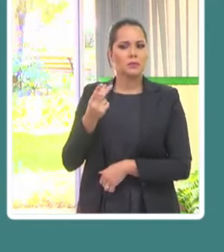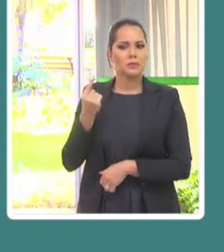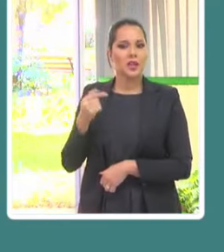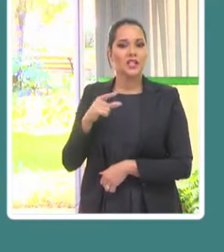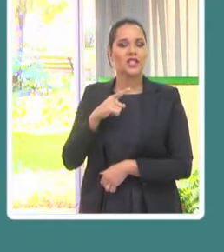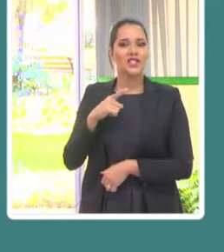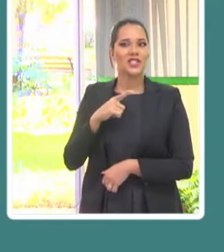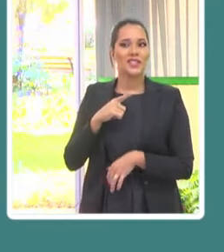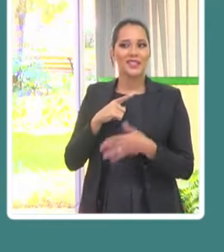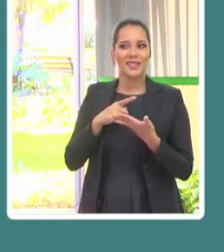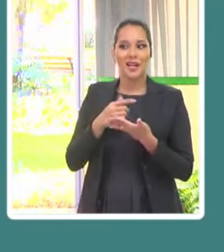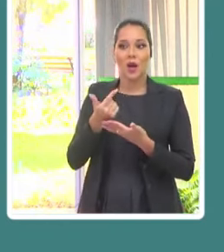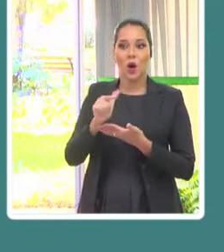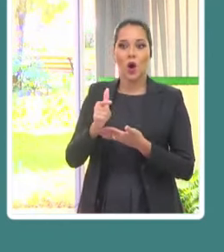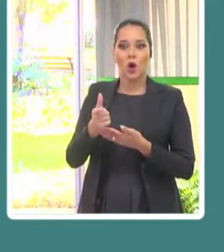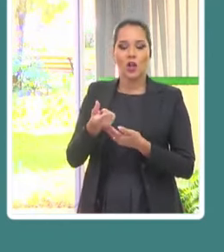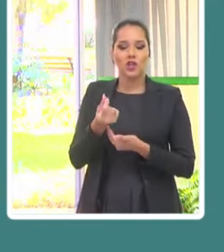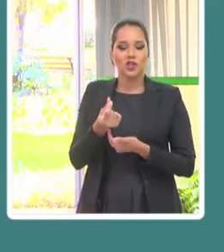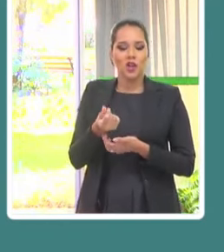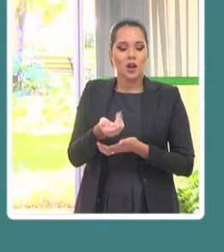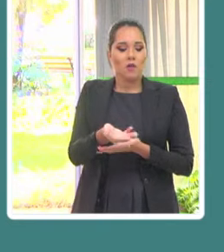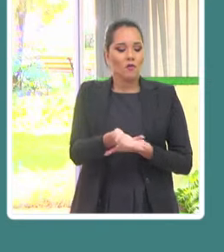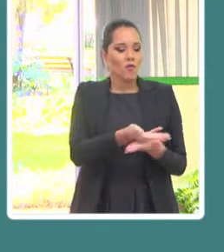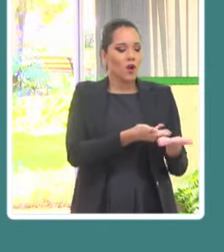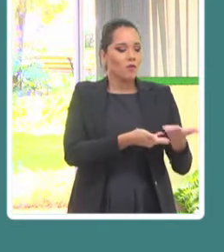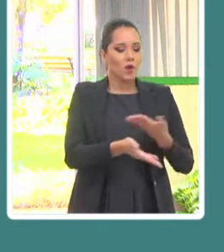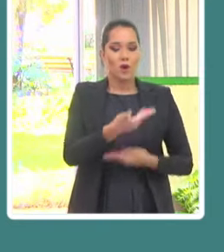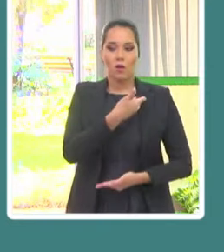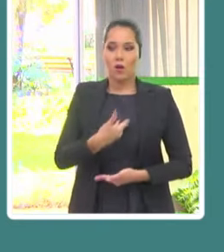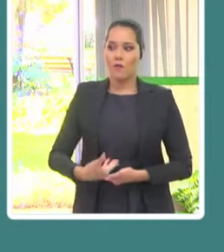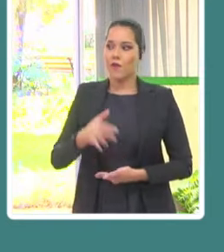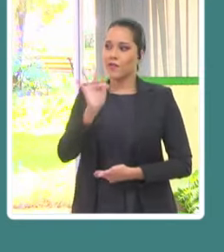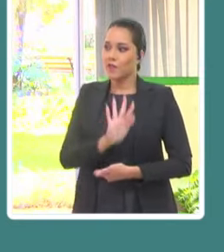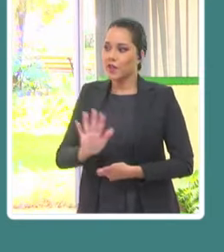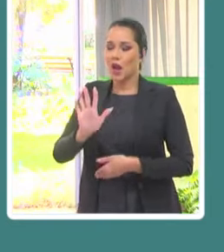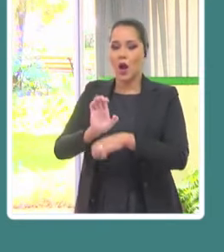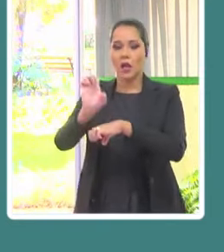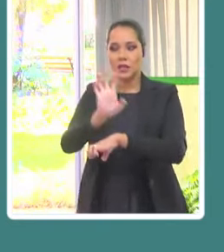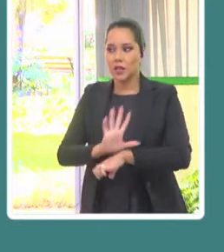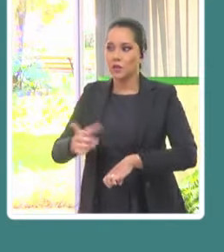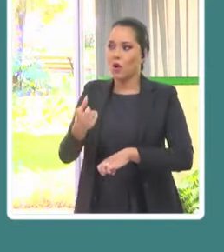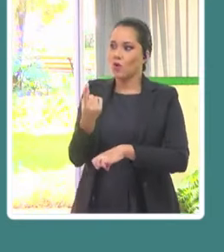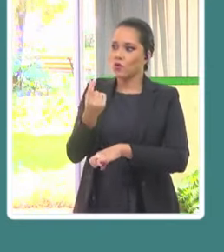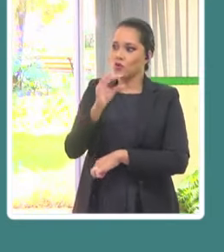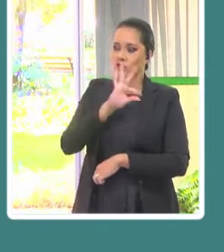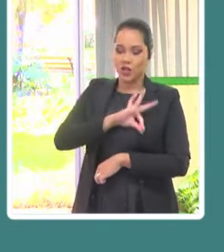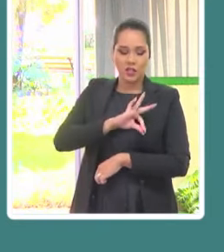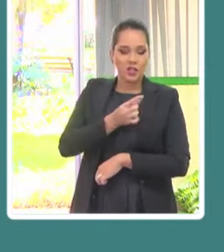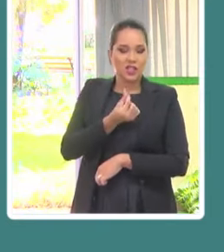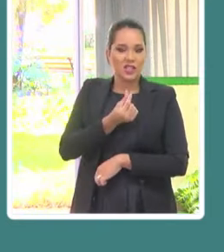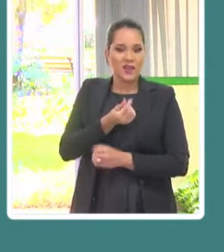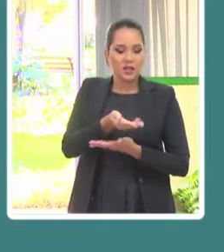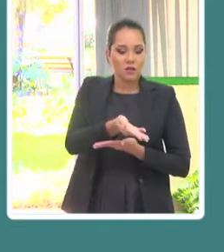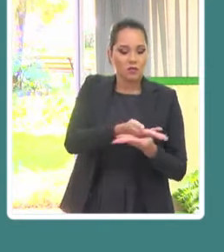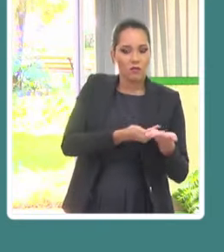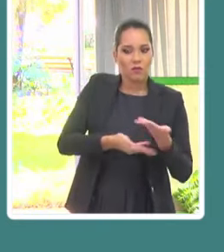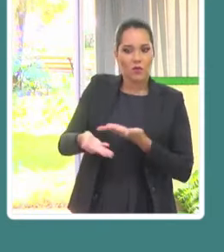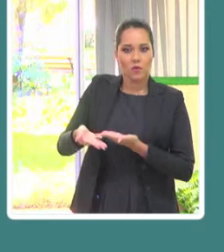federal government or the state government to the people. For many things, mostly rural public